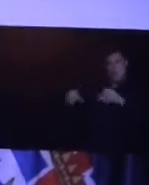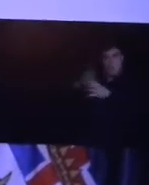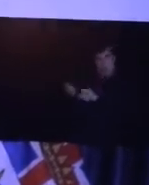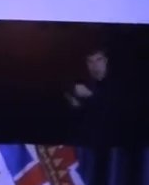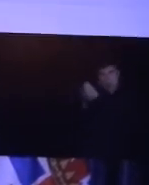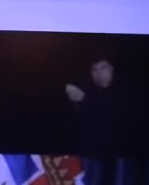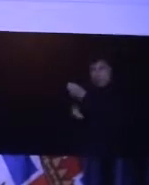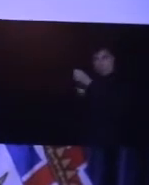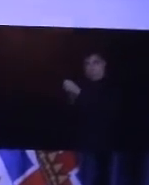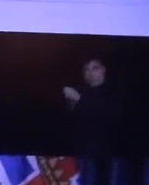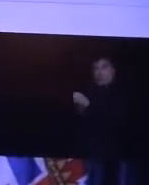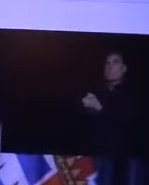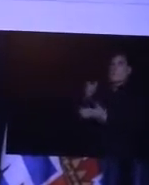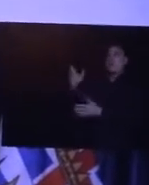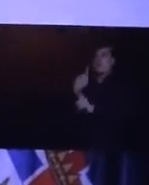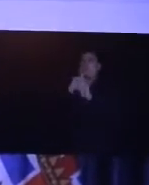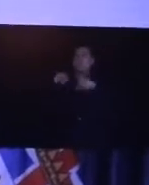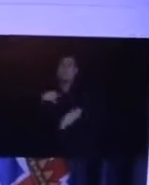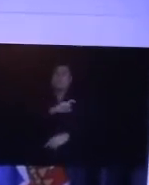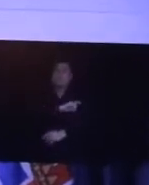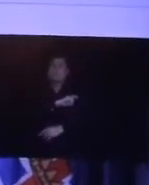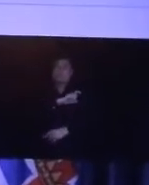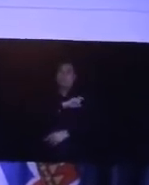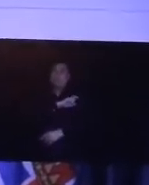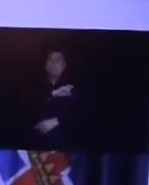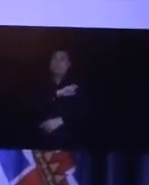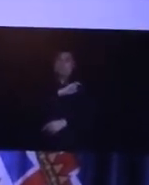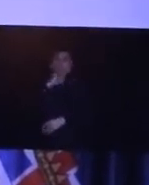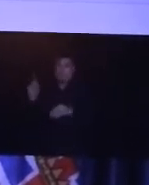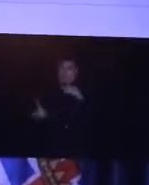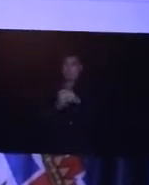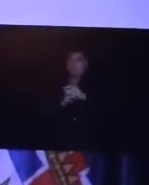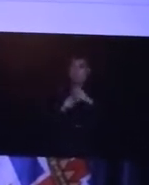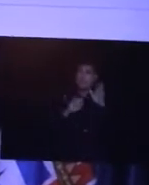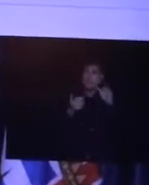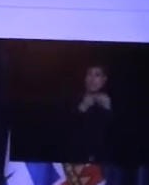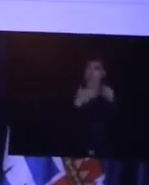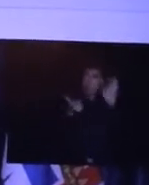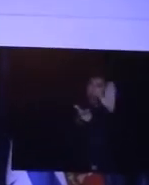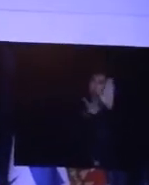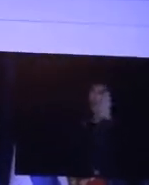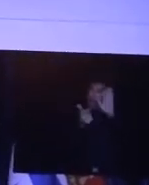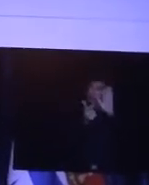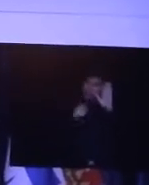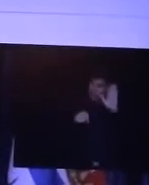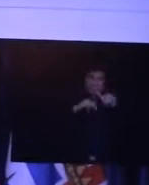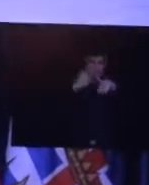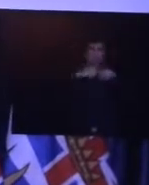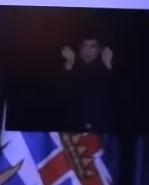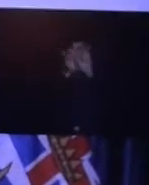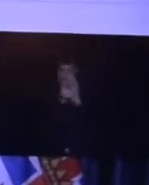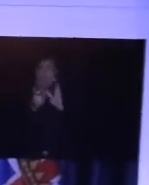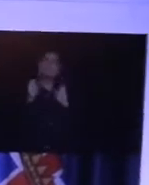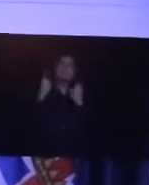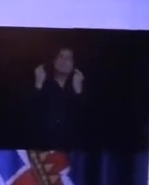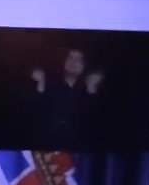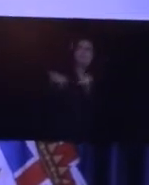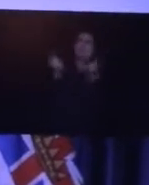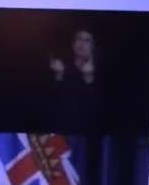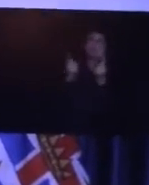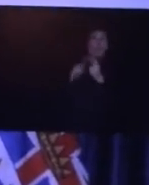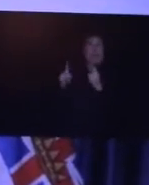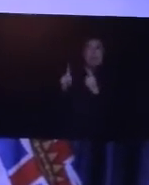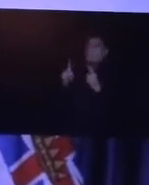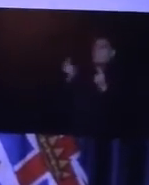deal with crooked healthcare staff. They need to deal with crooked banking systems, right? They need to deal with the targeting of